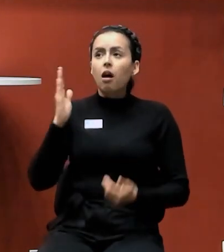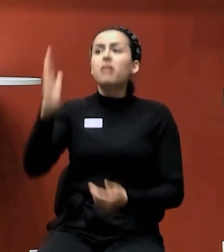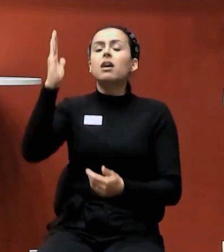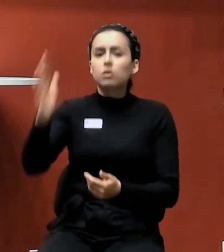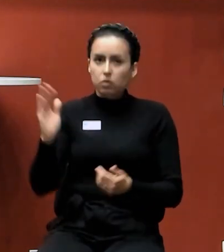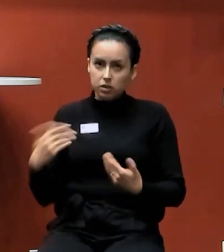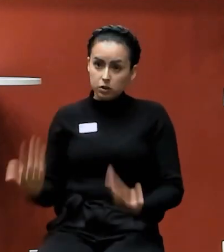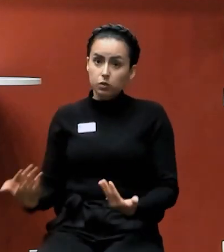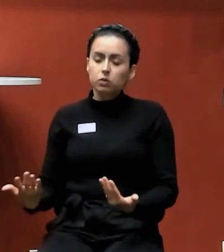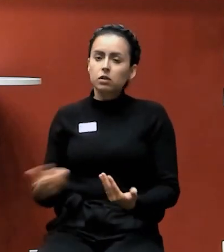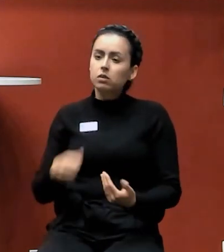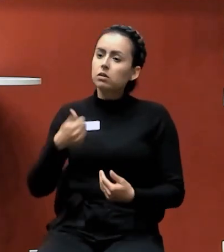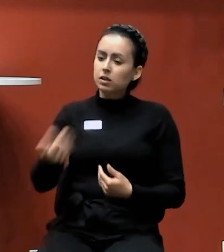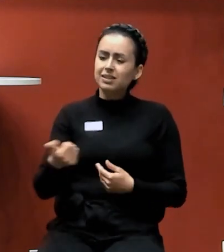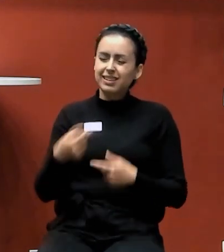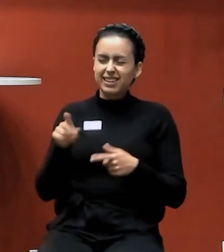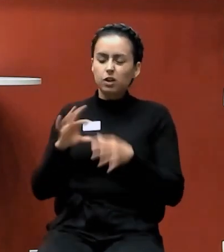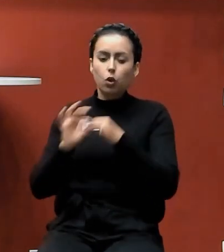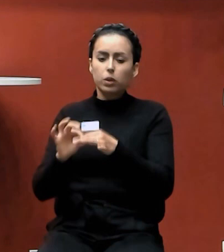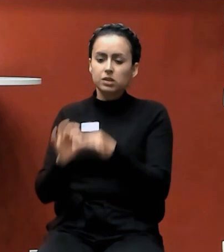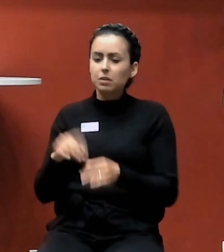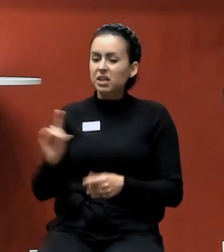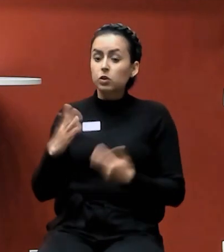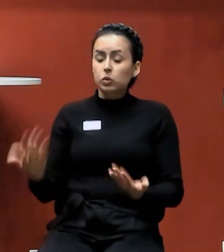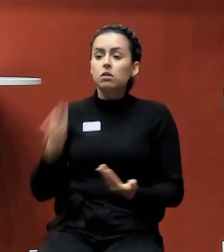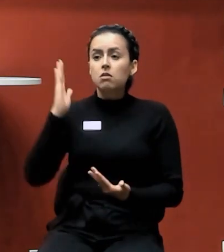current for you within this context?